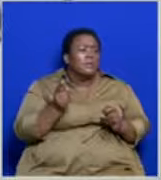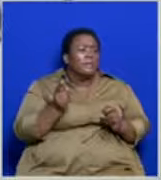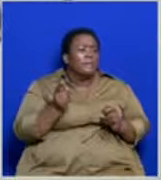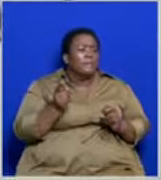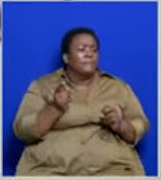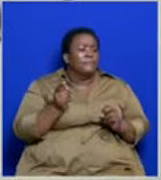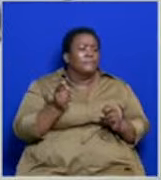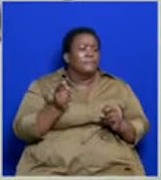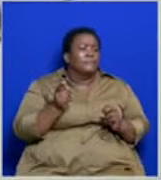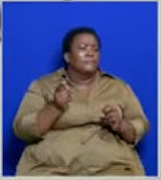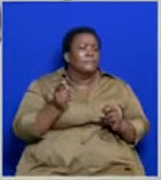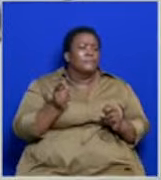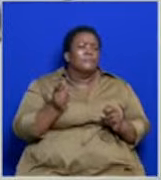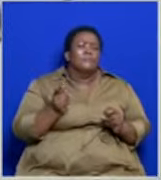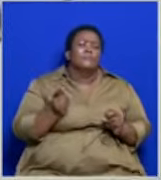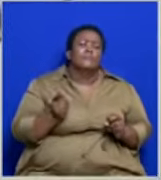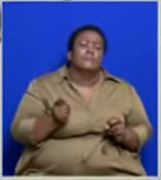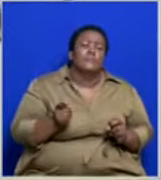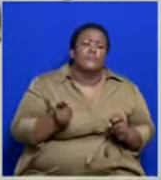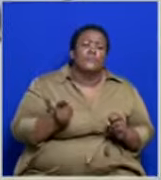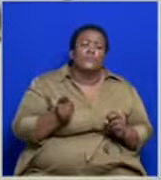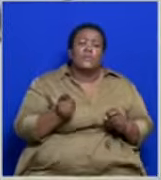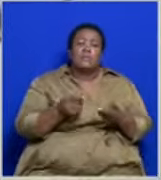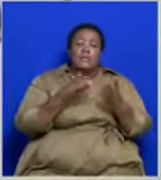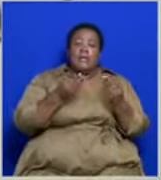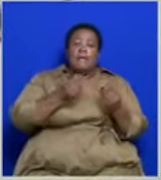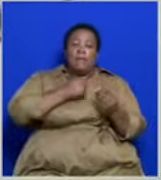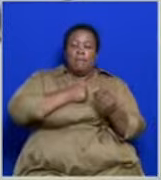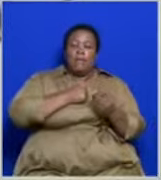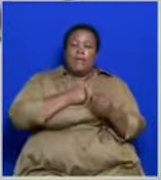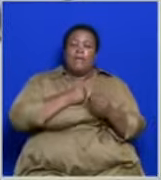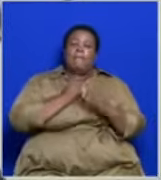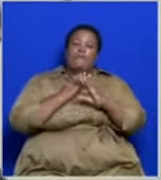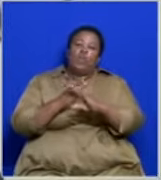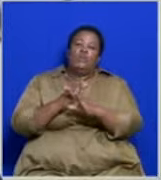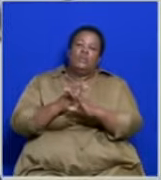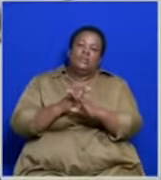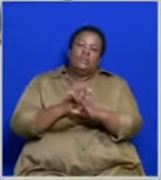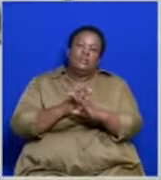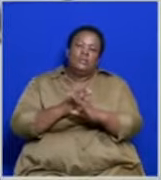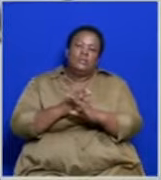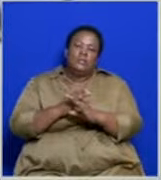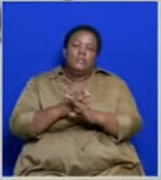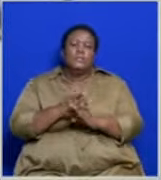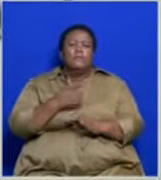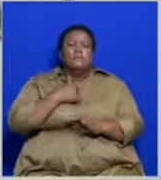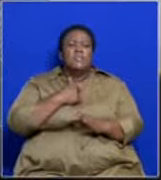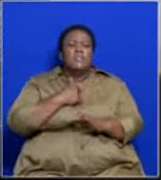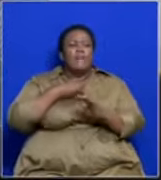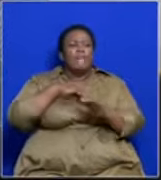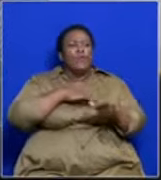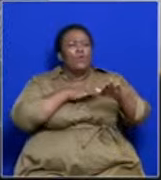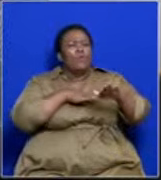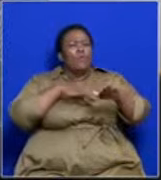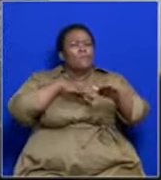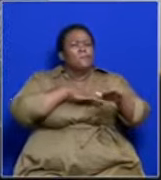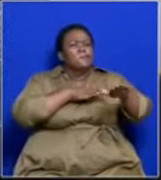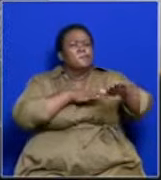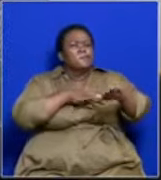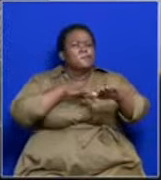blocked my number. Blocked my number, yes. I followed them until the interchange of